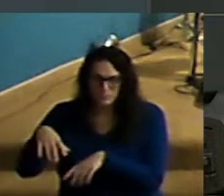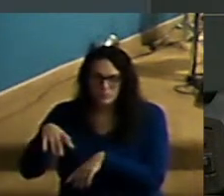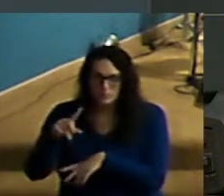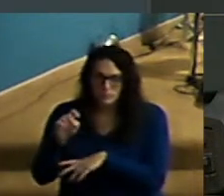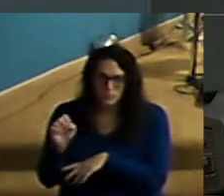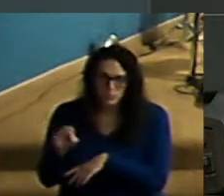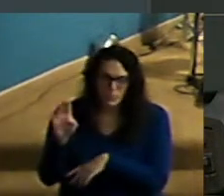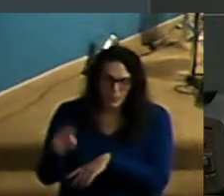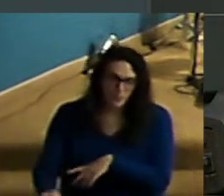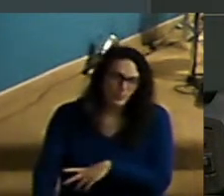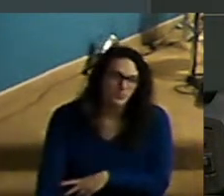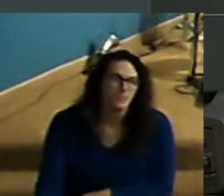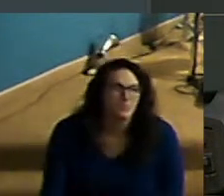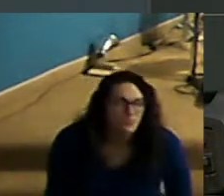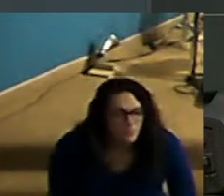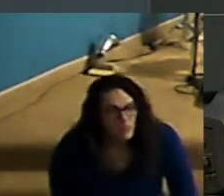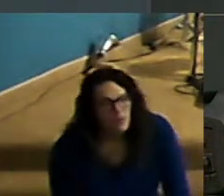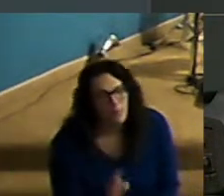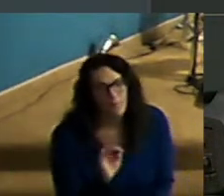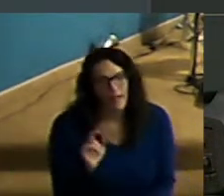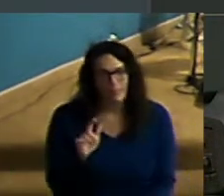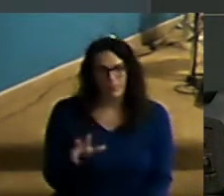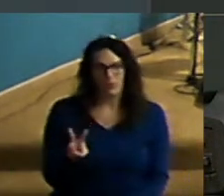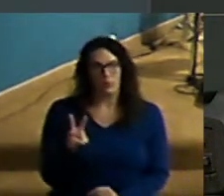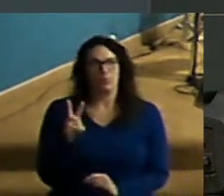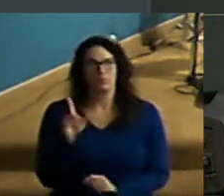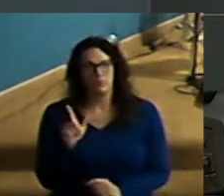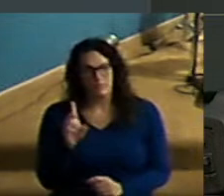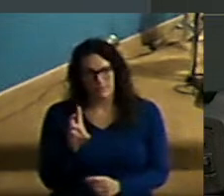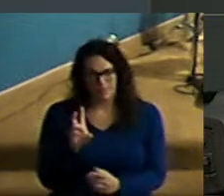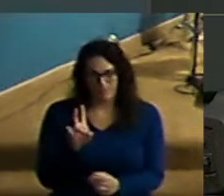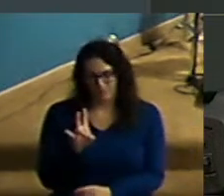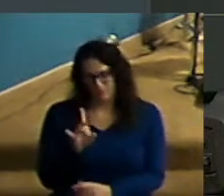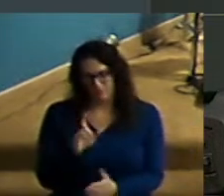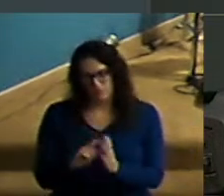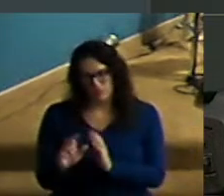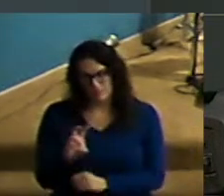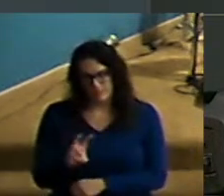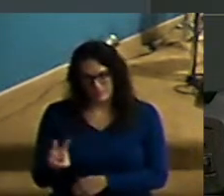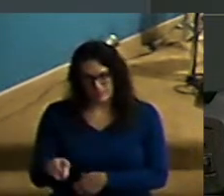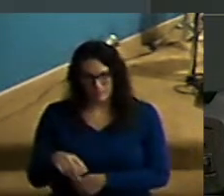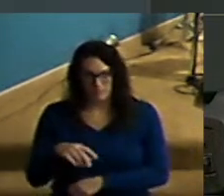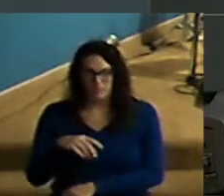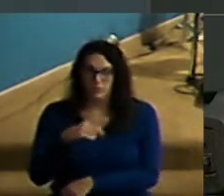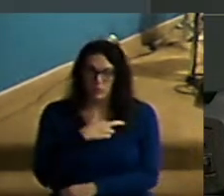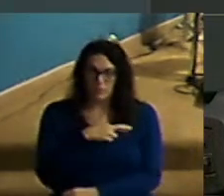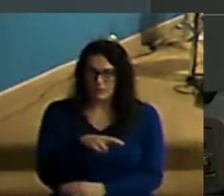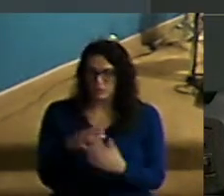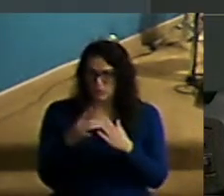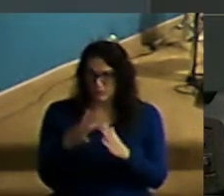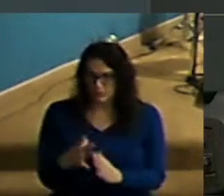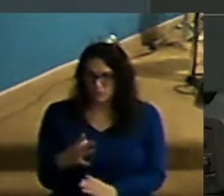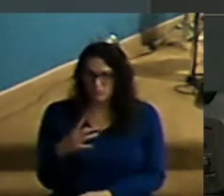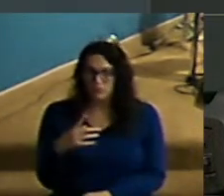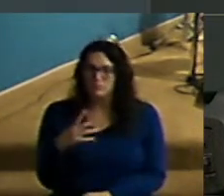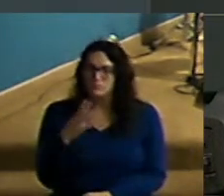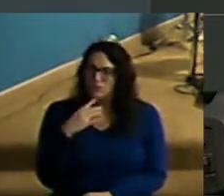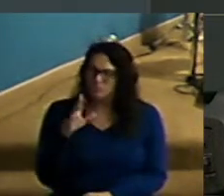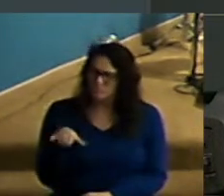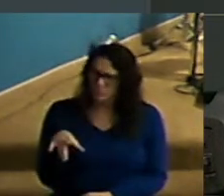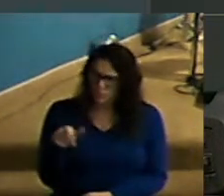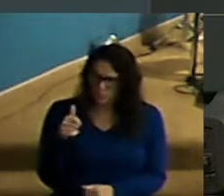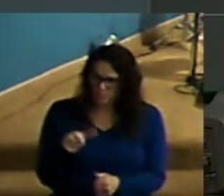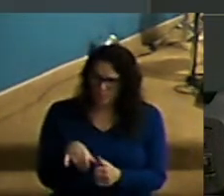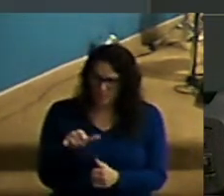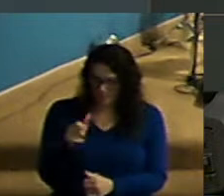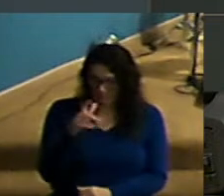Matthew 27, verse 66. The religious leaders come to Pilate, hey, remember that deceiver said